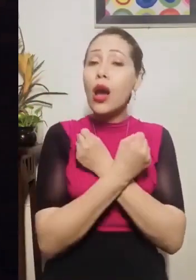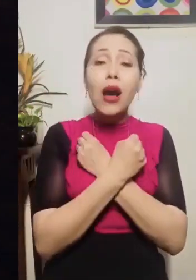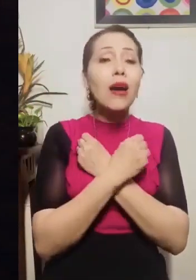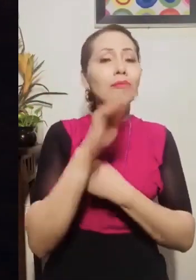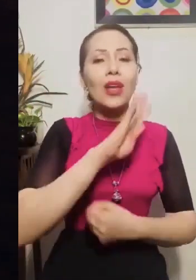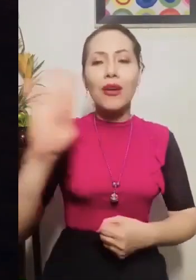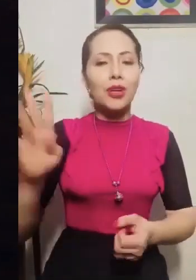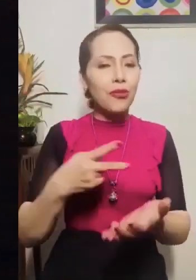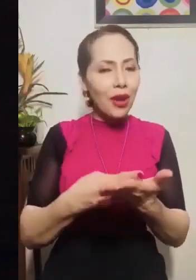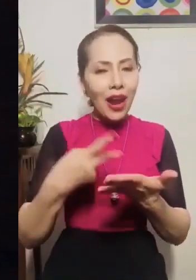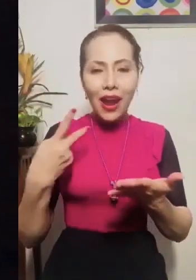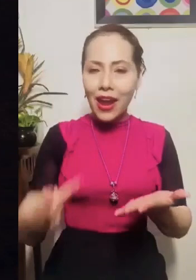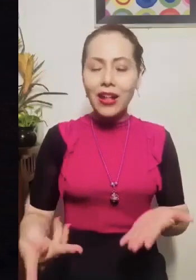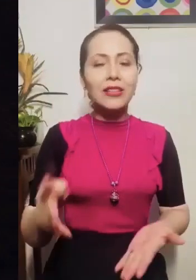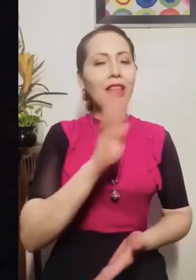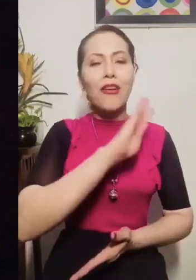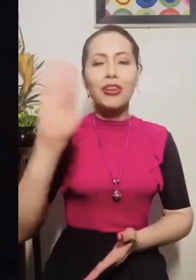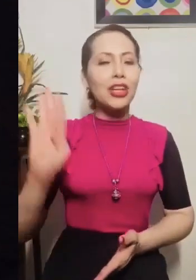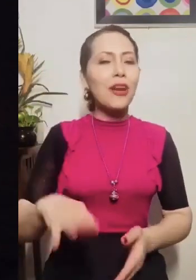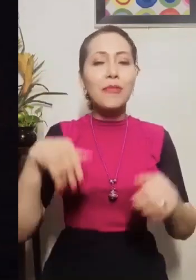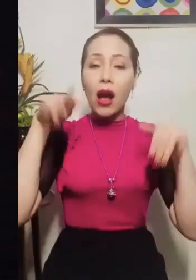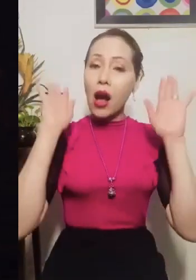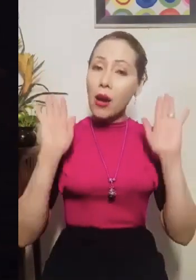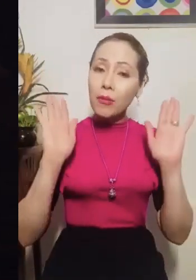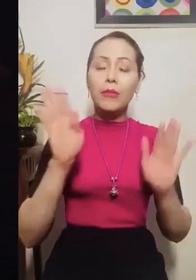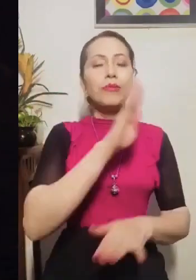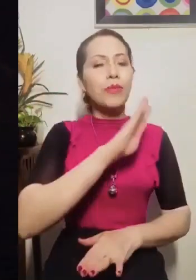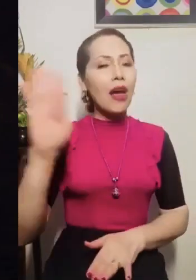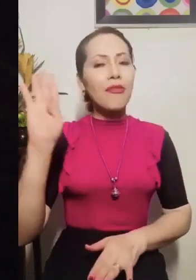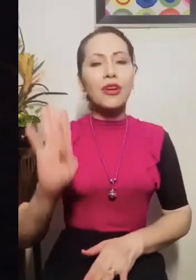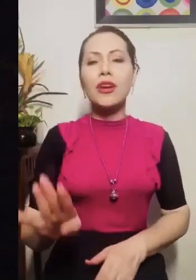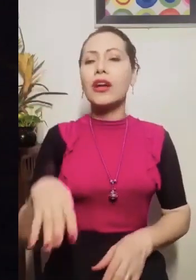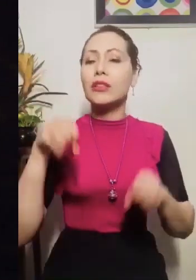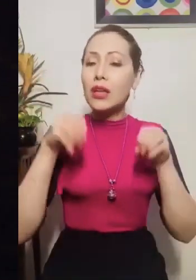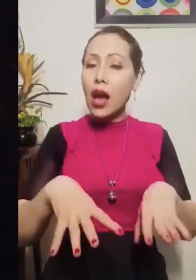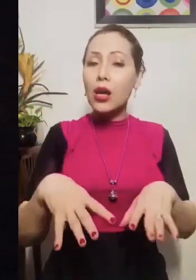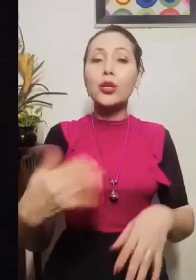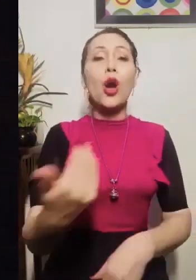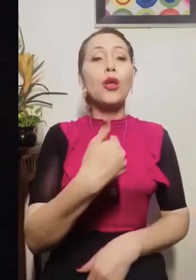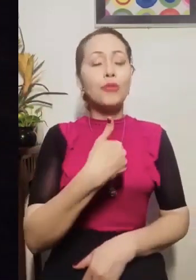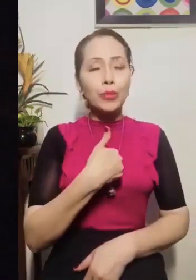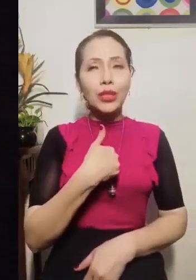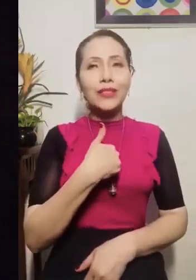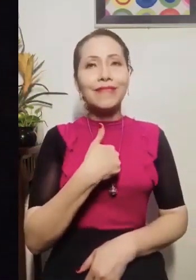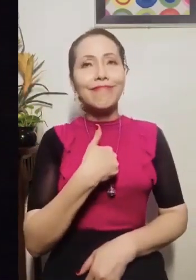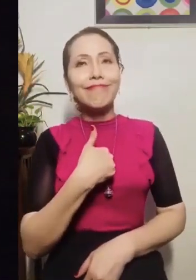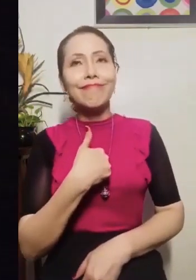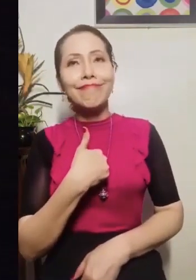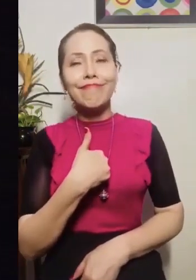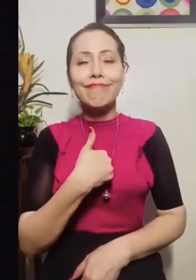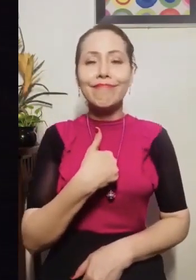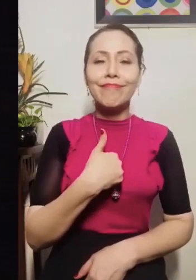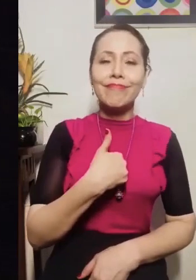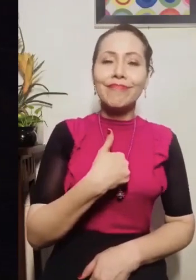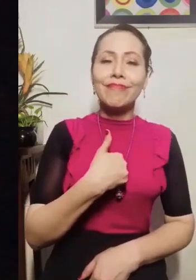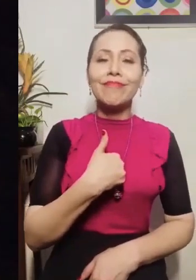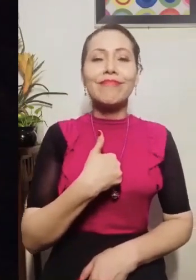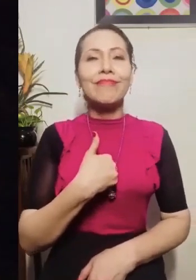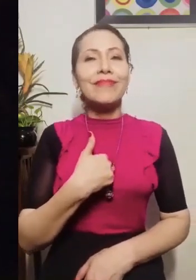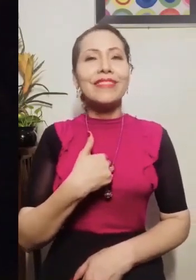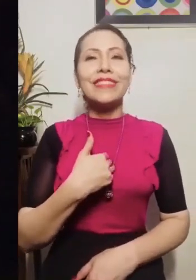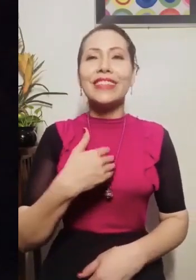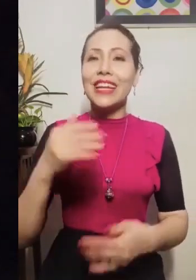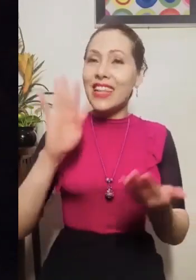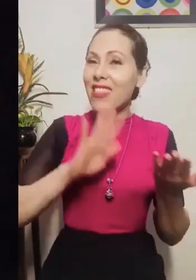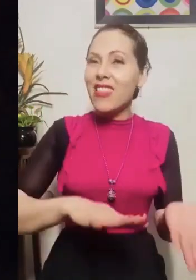and fails, it never gives up, it never runs out of me. In death,